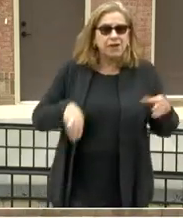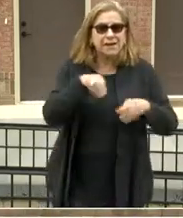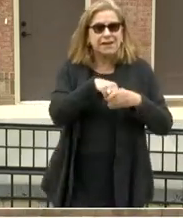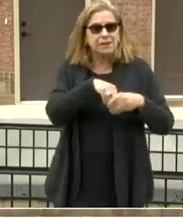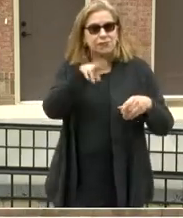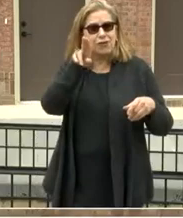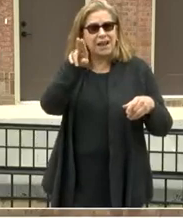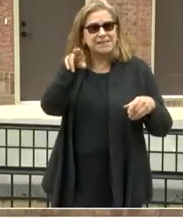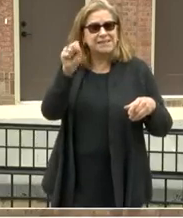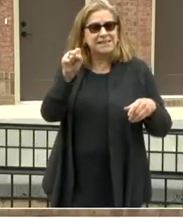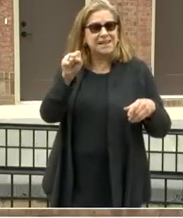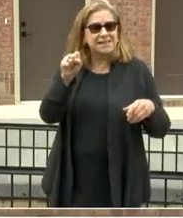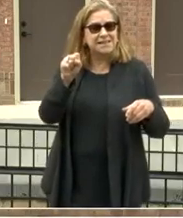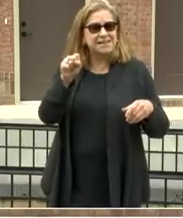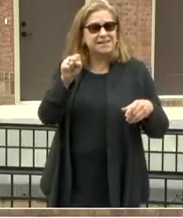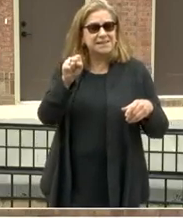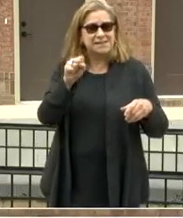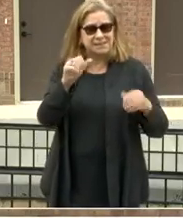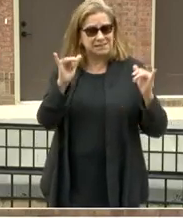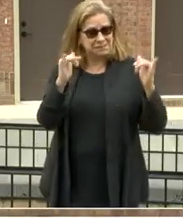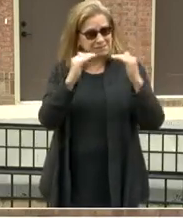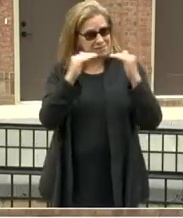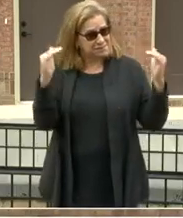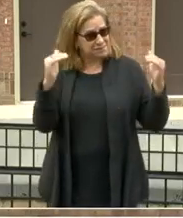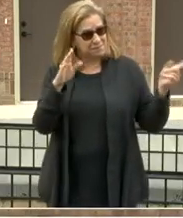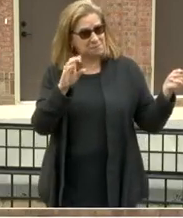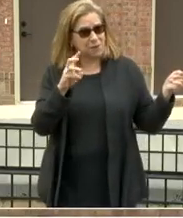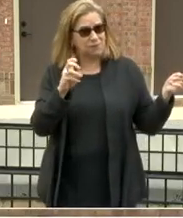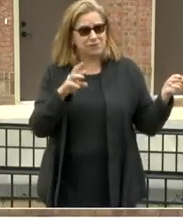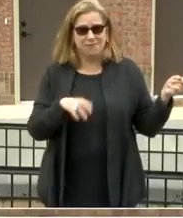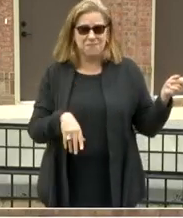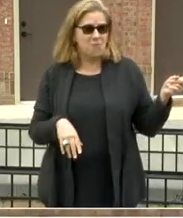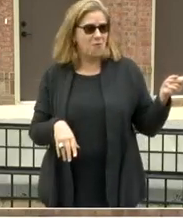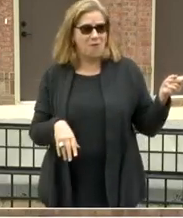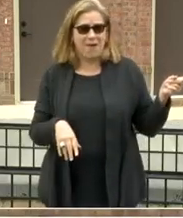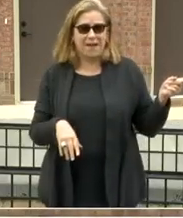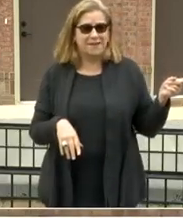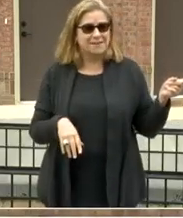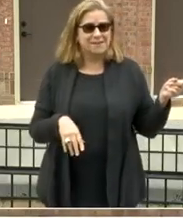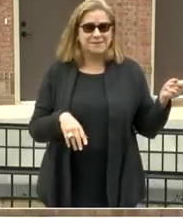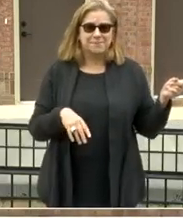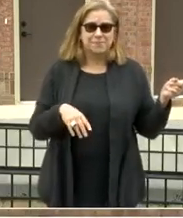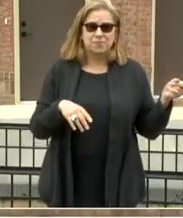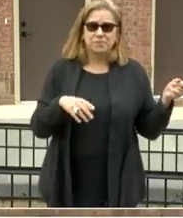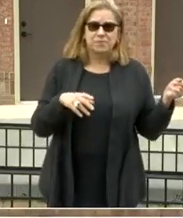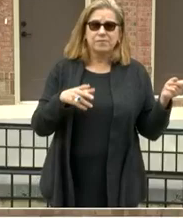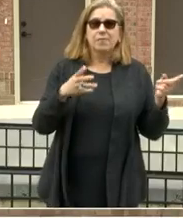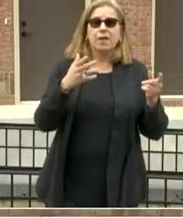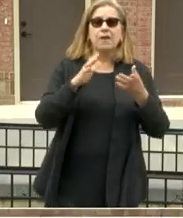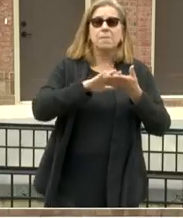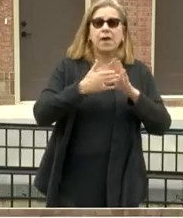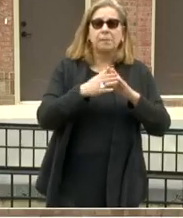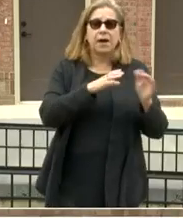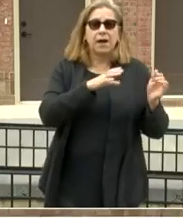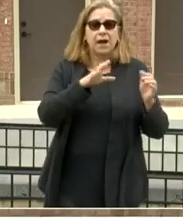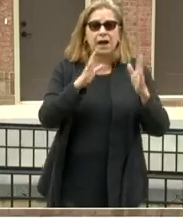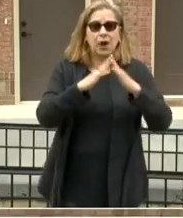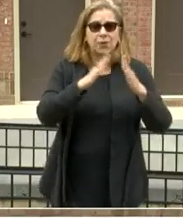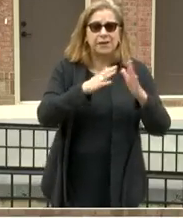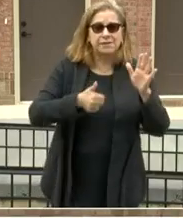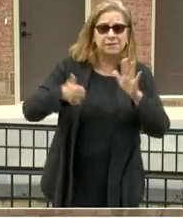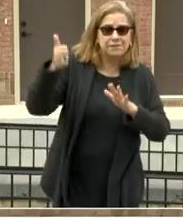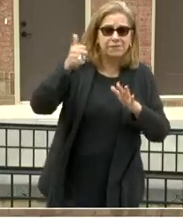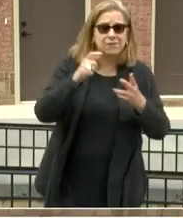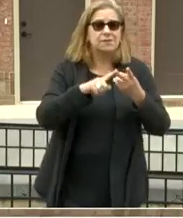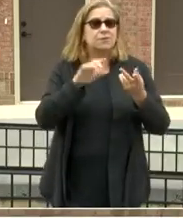mayor, serve as the county executive, and also serve as the governor. So